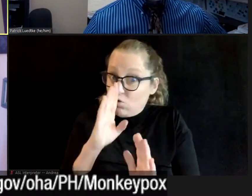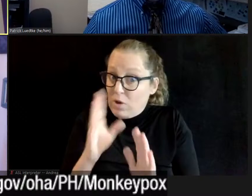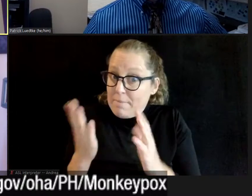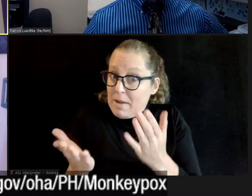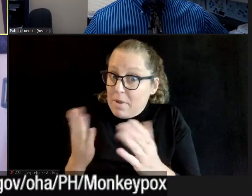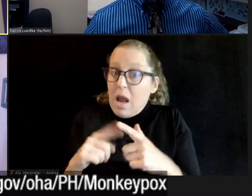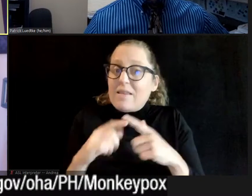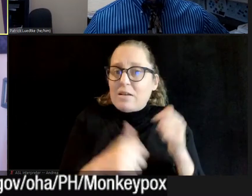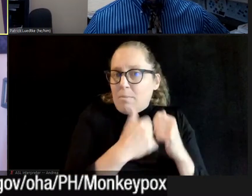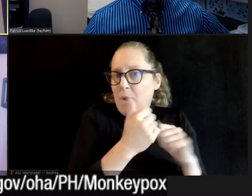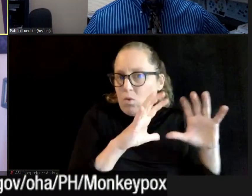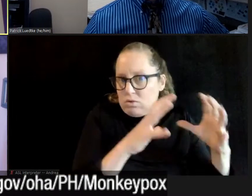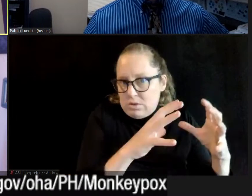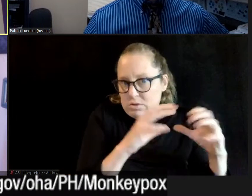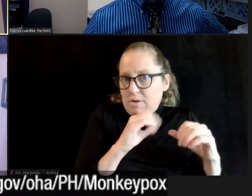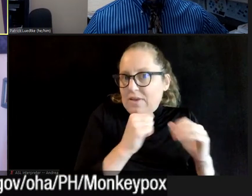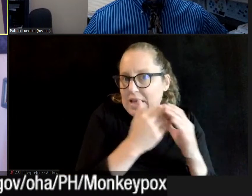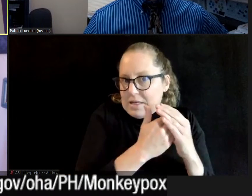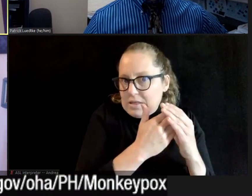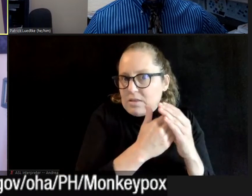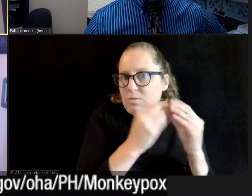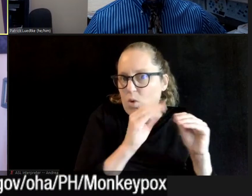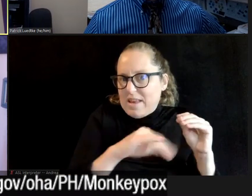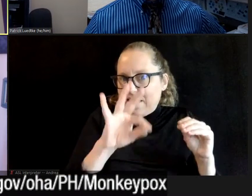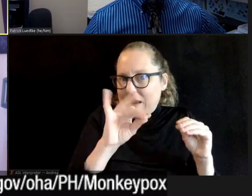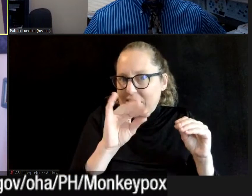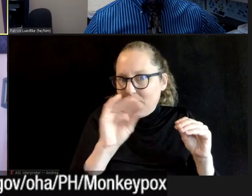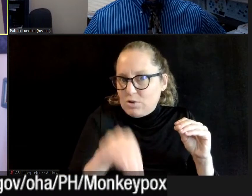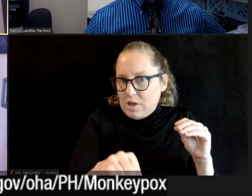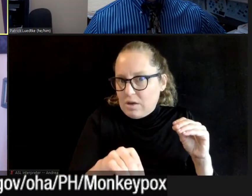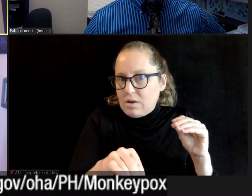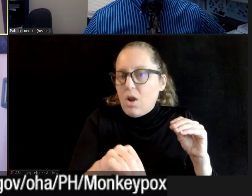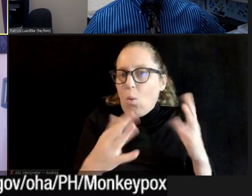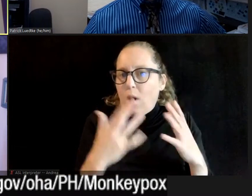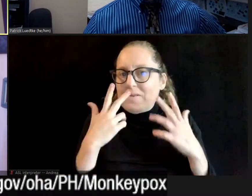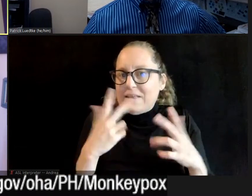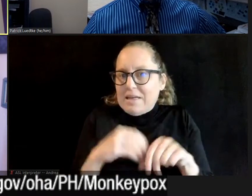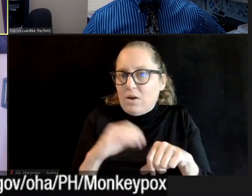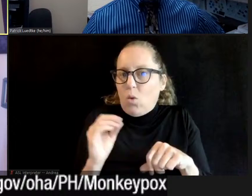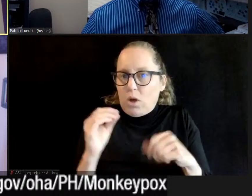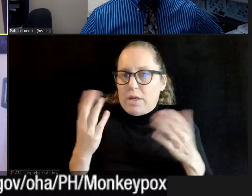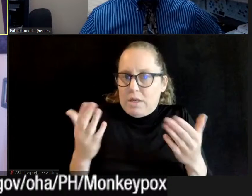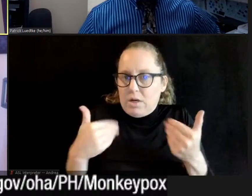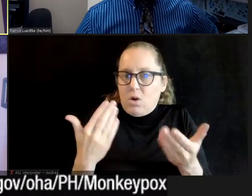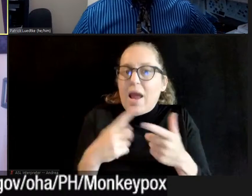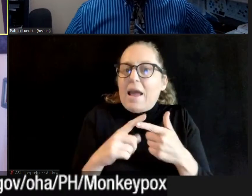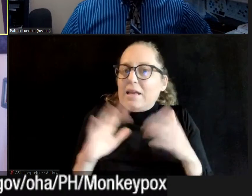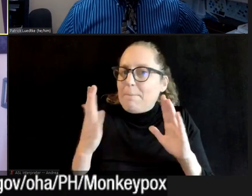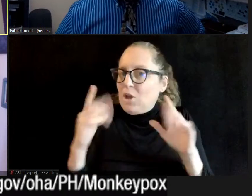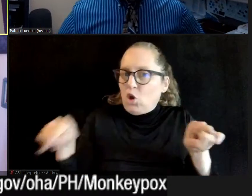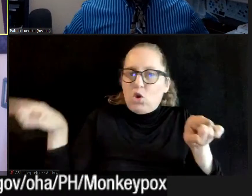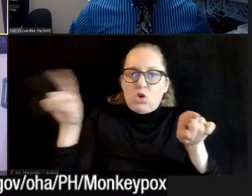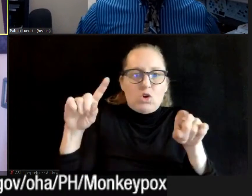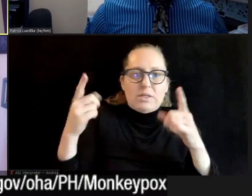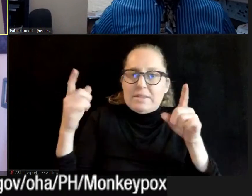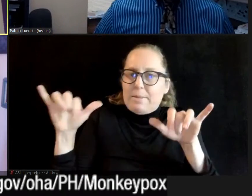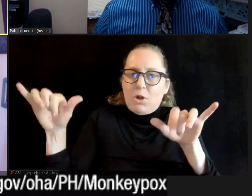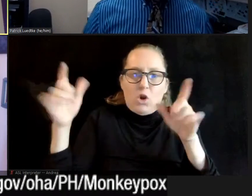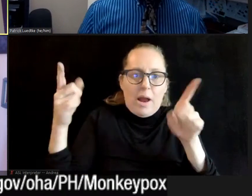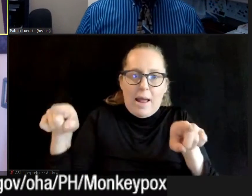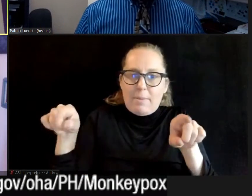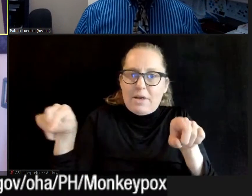vast majority of cases, well over 90% that we've seen here in Oregon that's mirrored across other